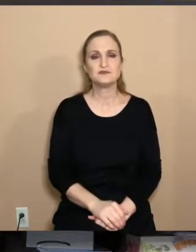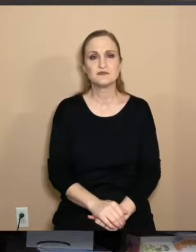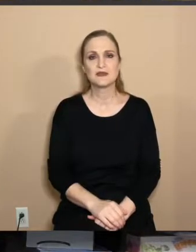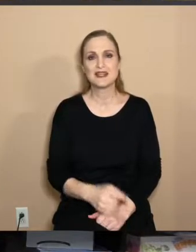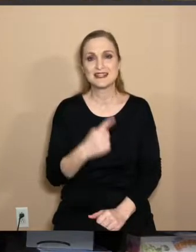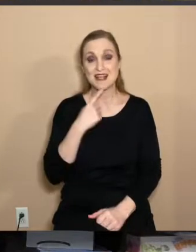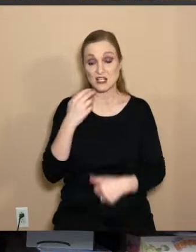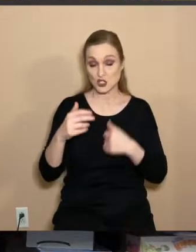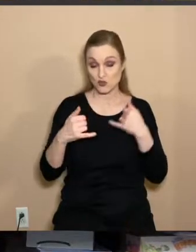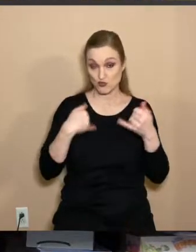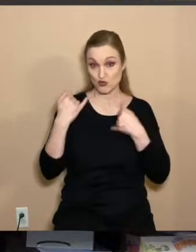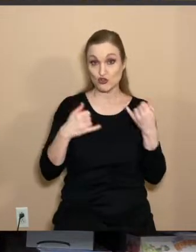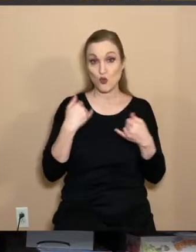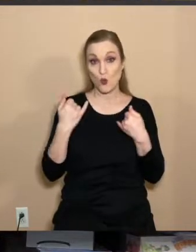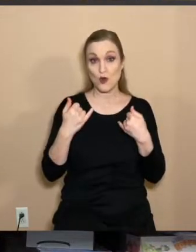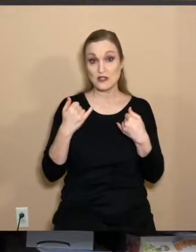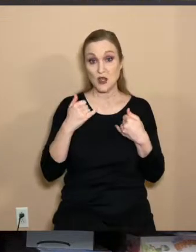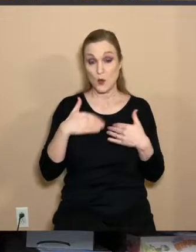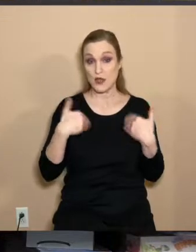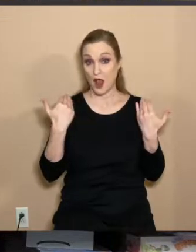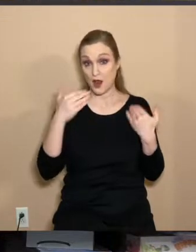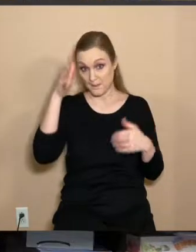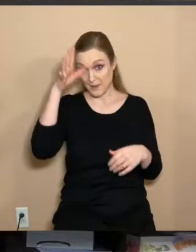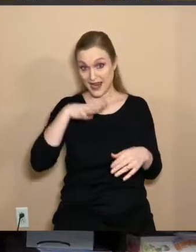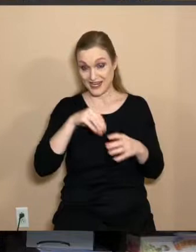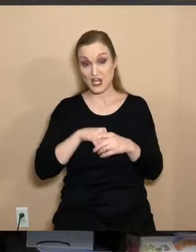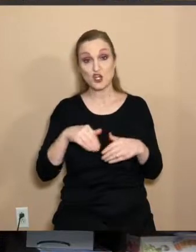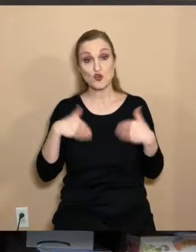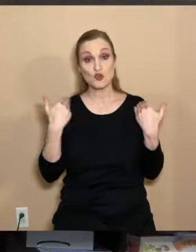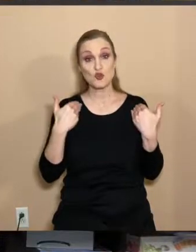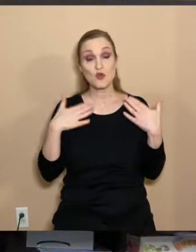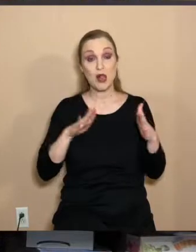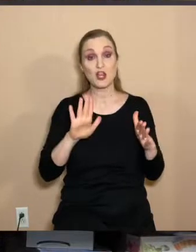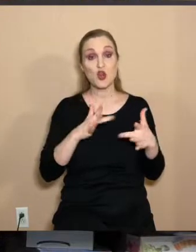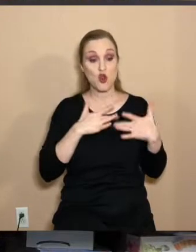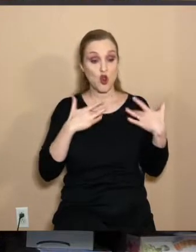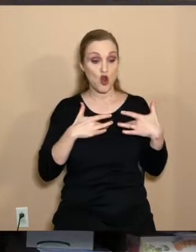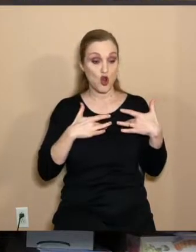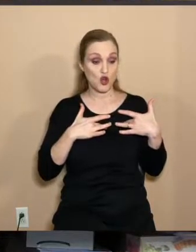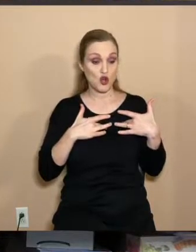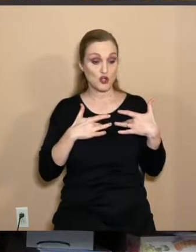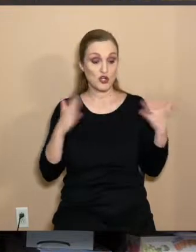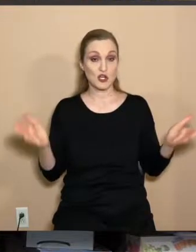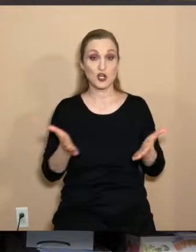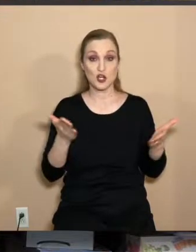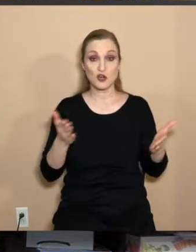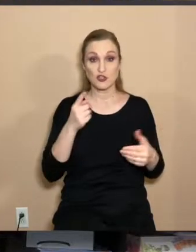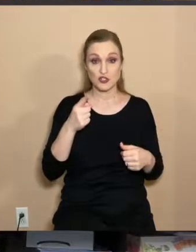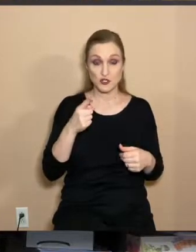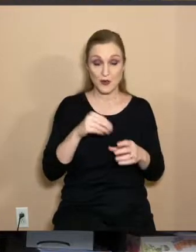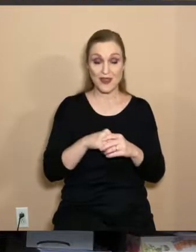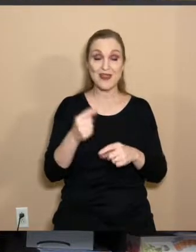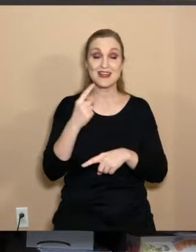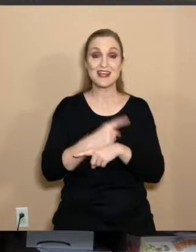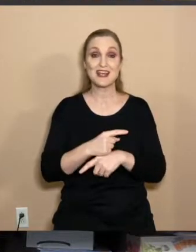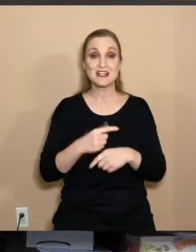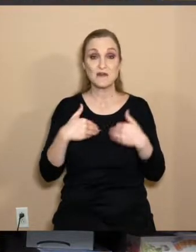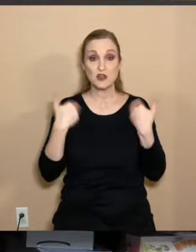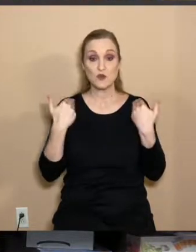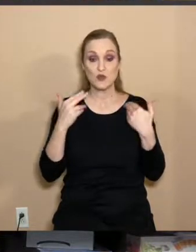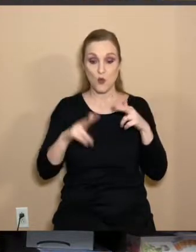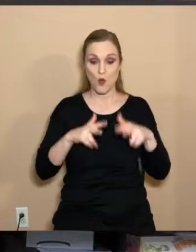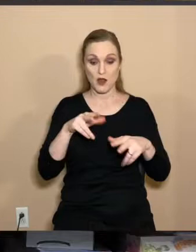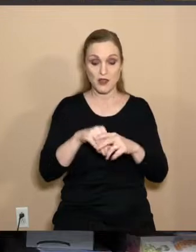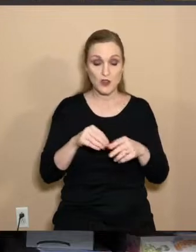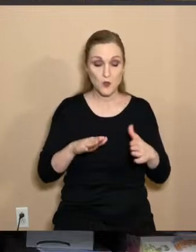He says, rejoice, O young man, in your youth, and let your heart cheer you in the days of your youth. Walk in the ways of